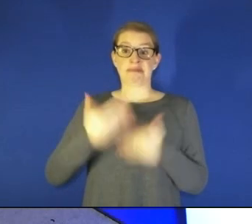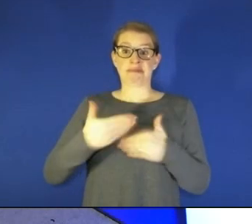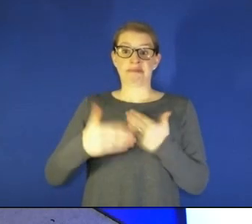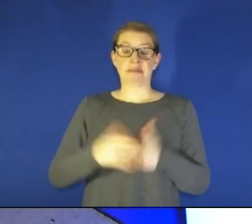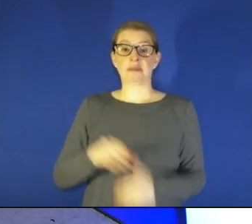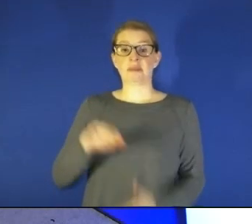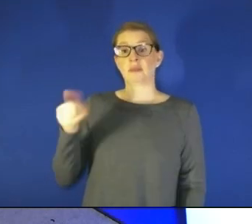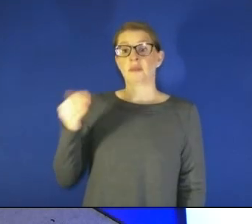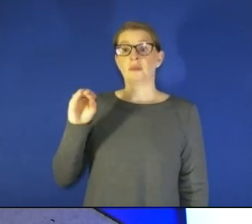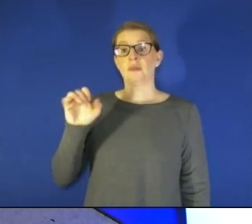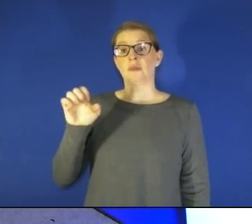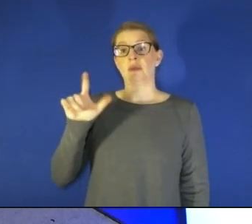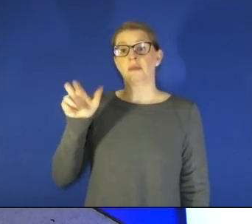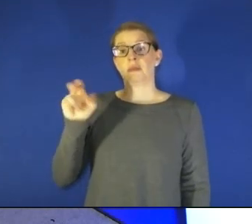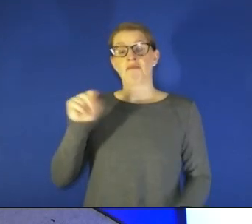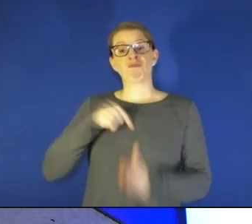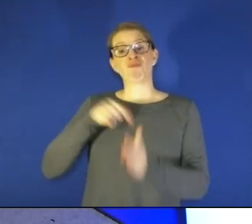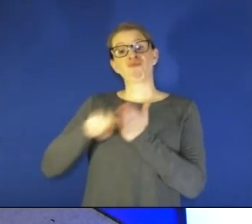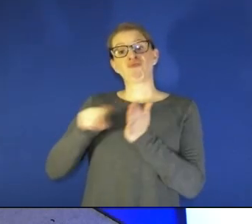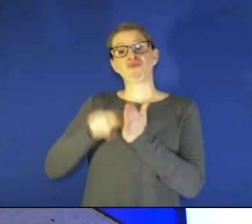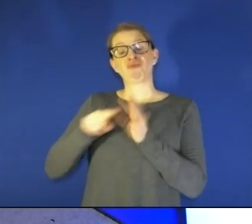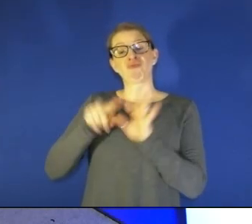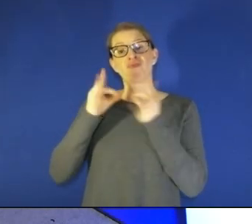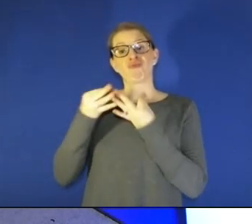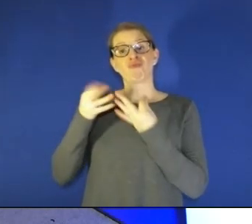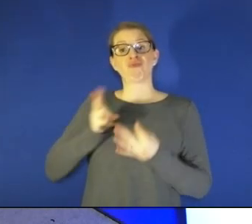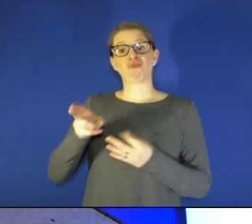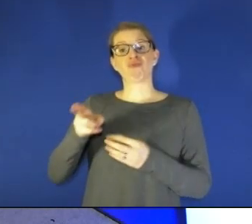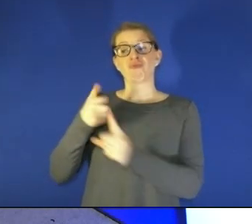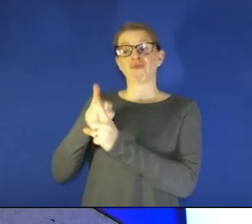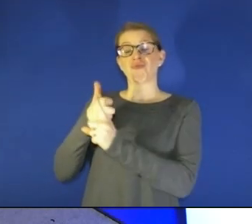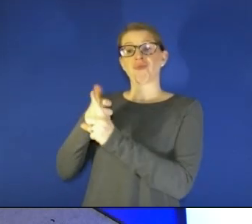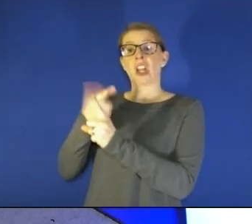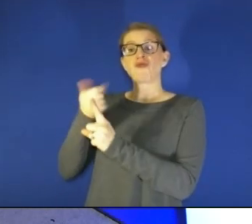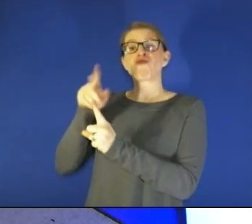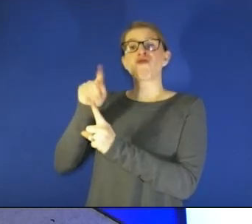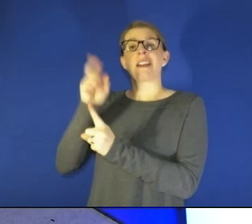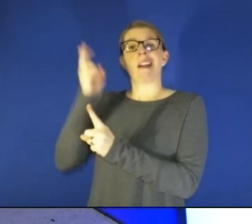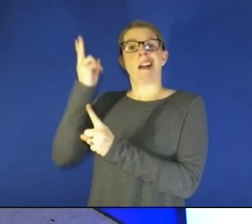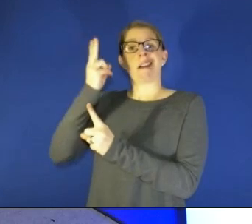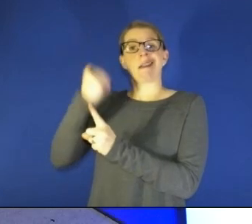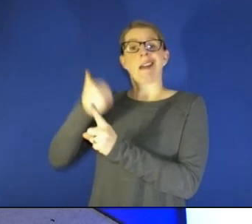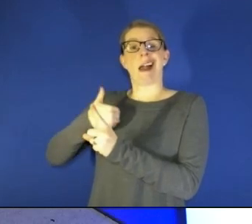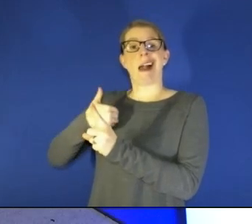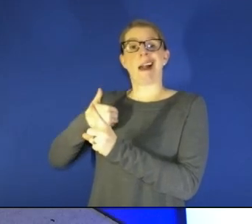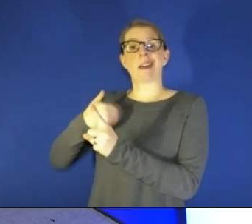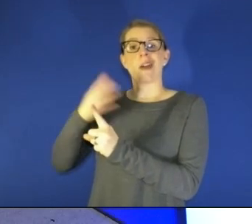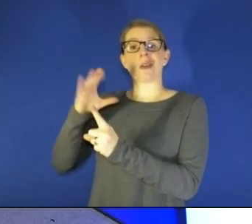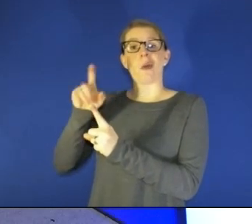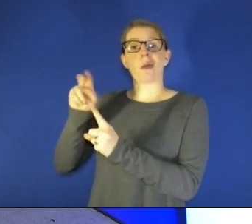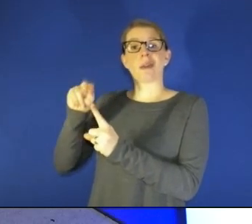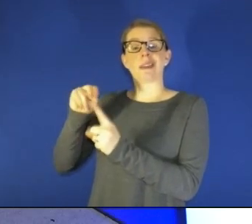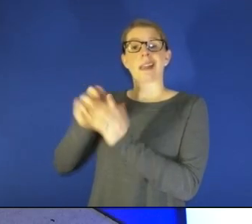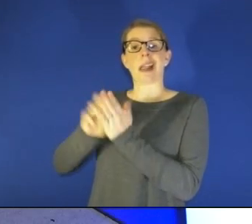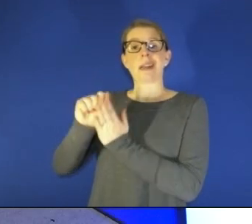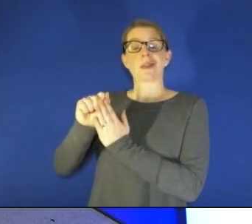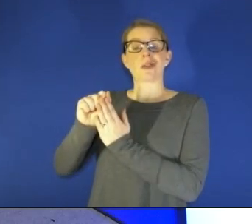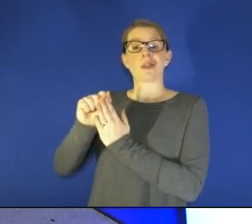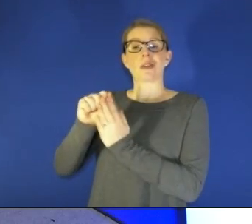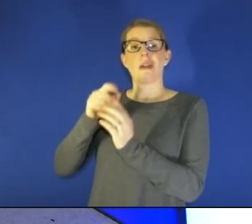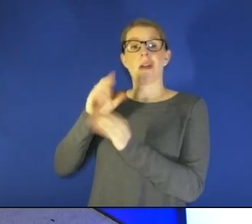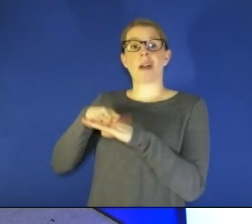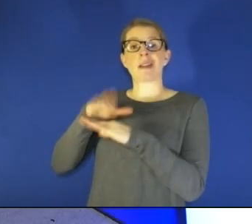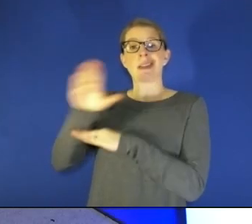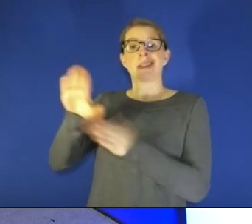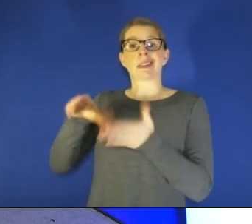family history, I discovered a great uncle had colon cancer on his death certificate. How close of a relation would that be considered a risk